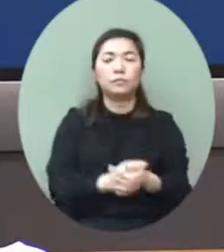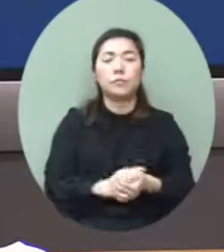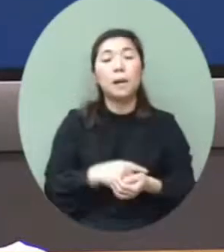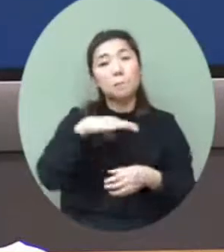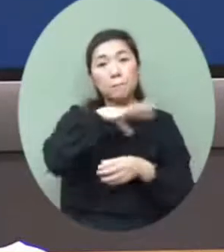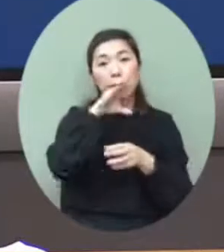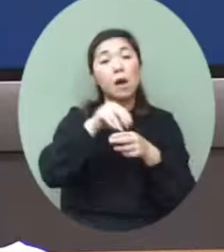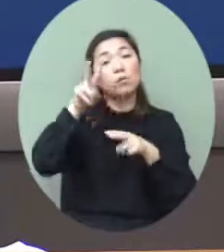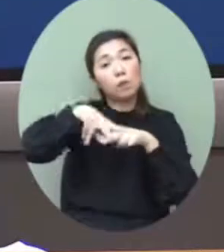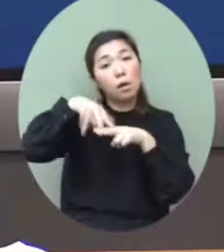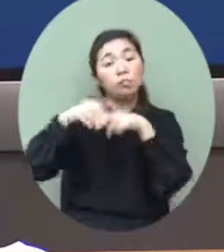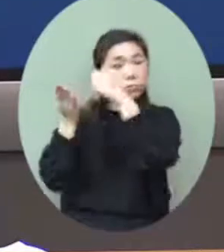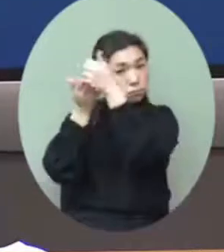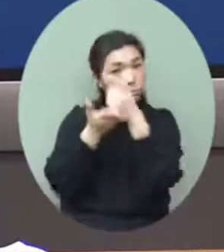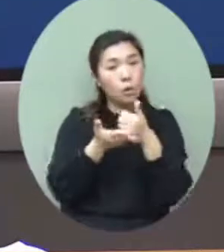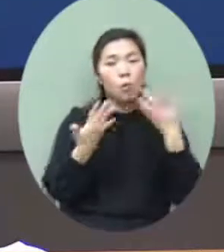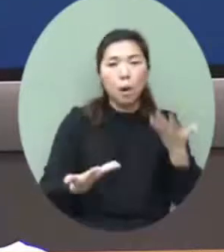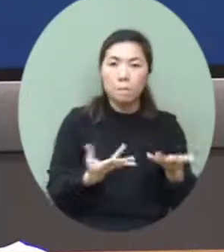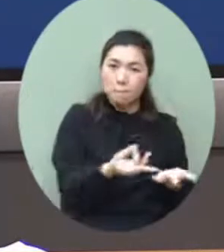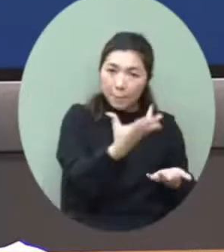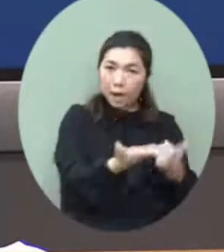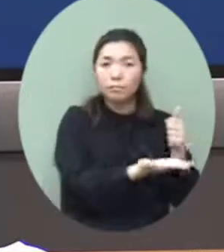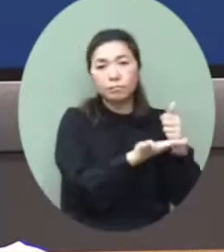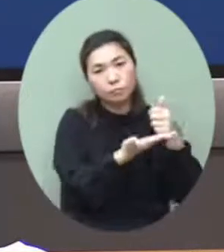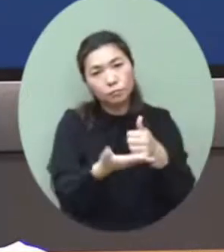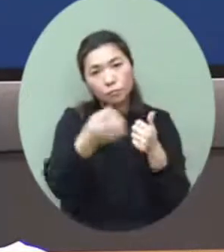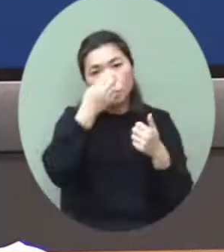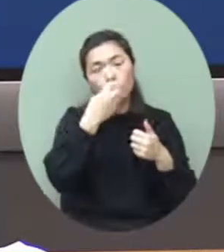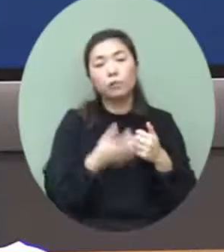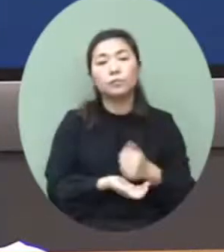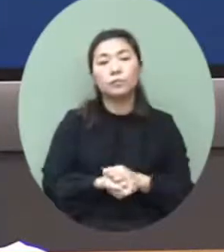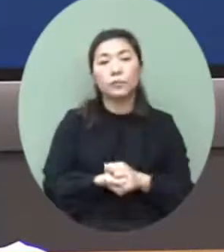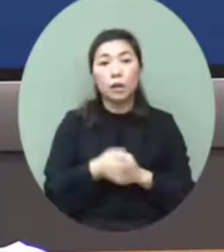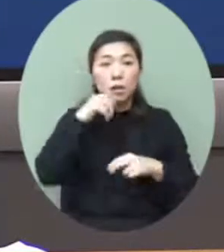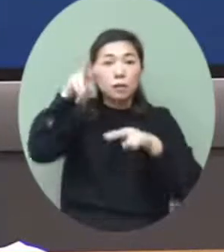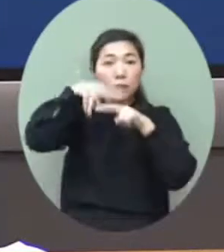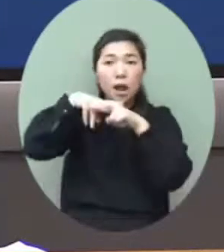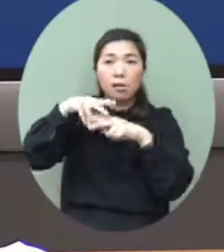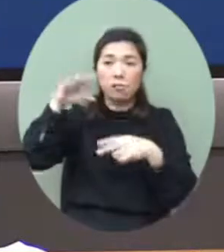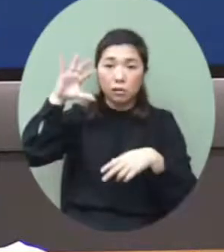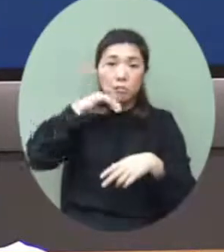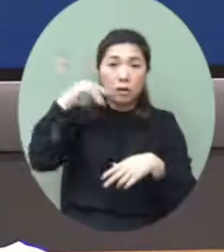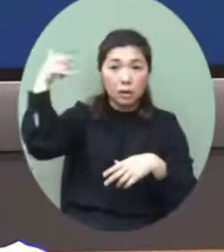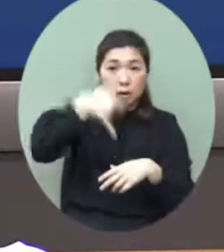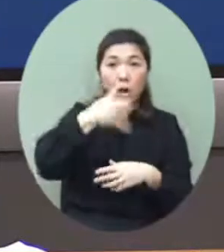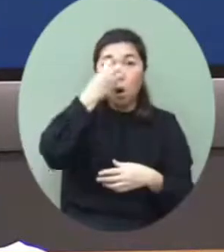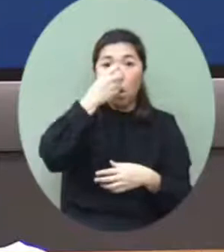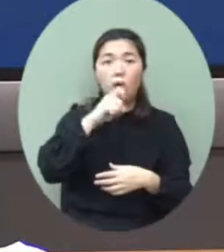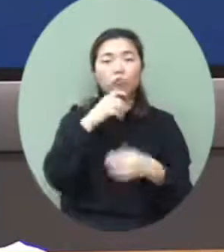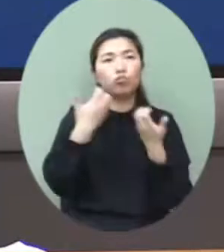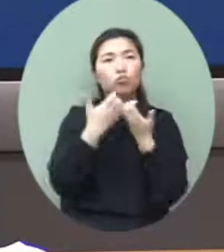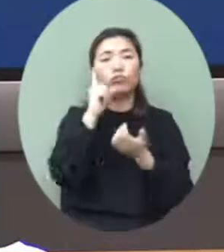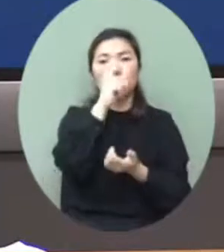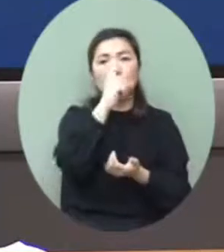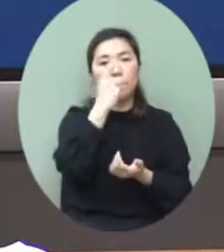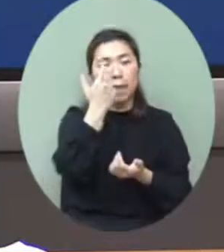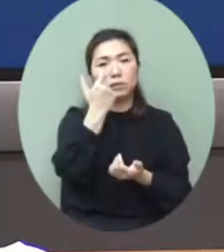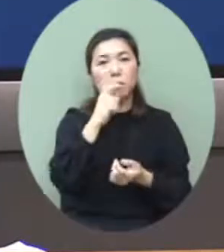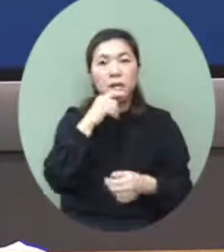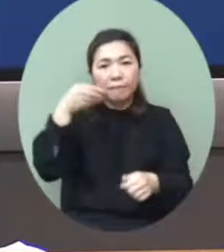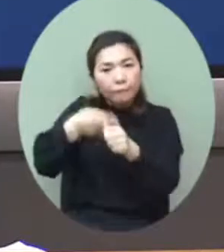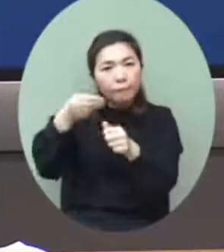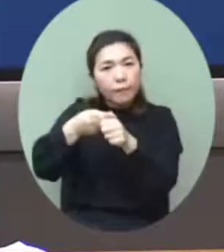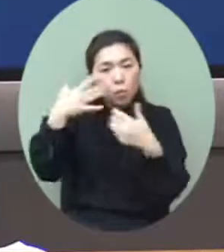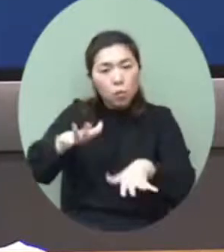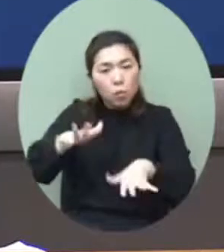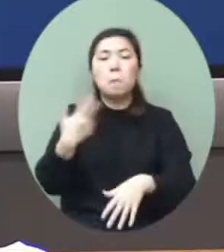multi-pronged approach to hire carers, including those from the mainland and from Hong Kong. 180 carers have